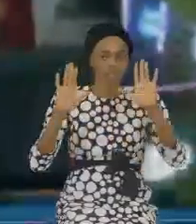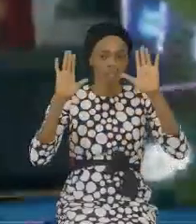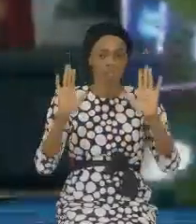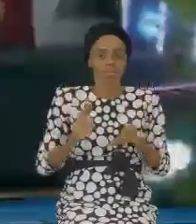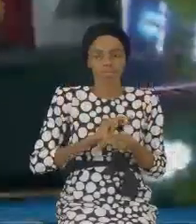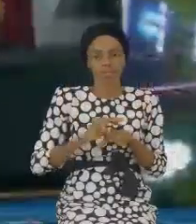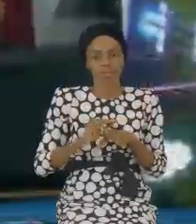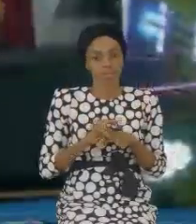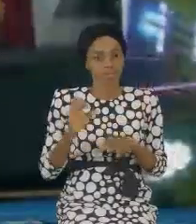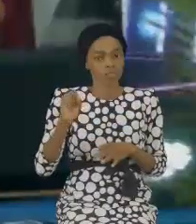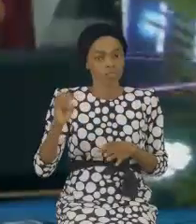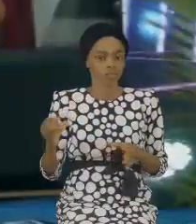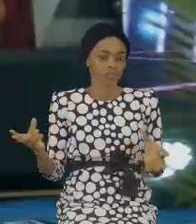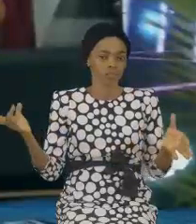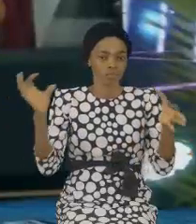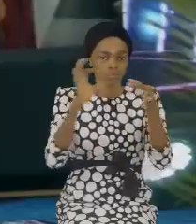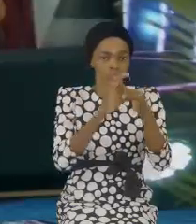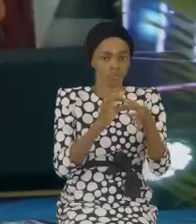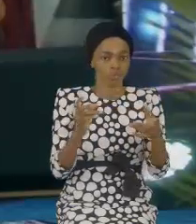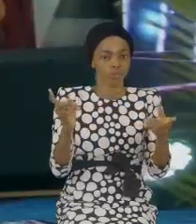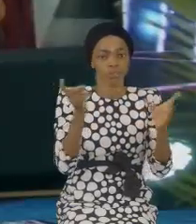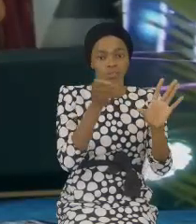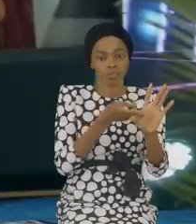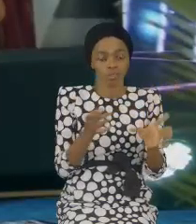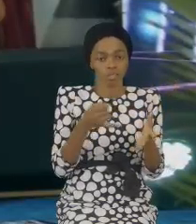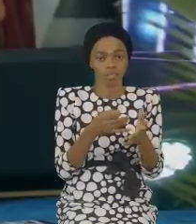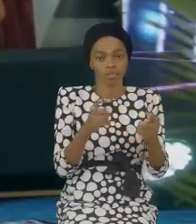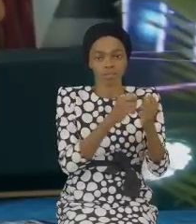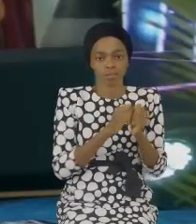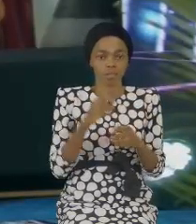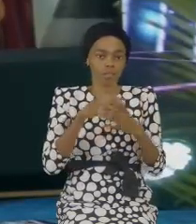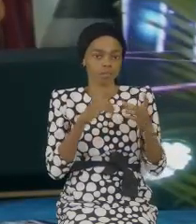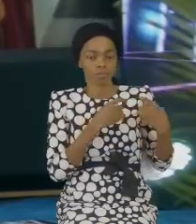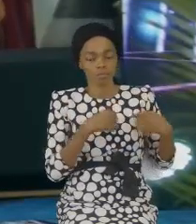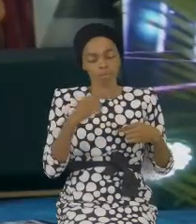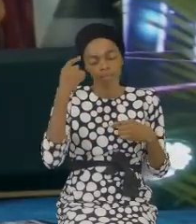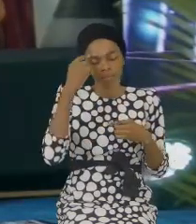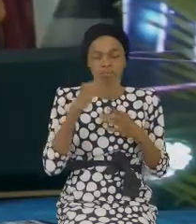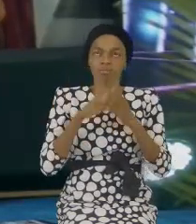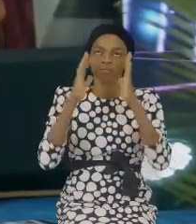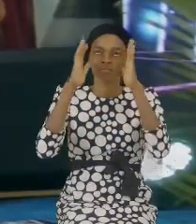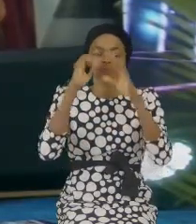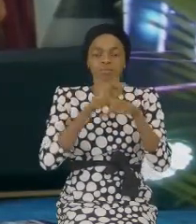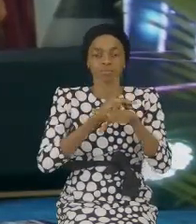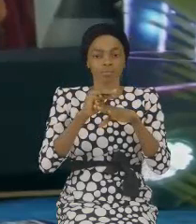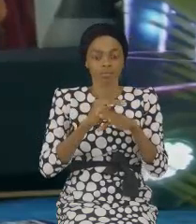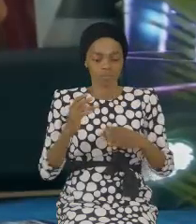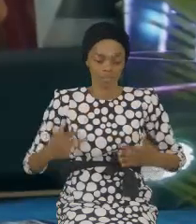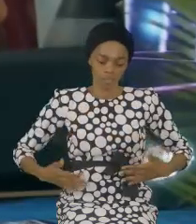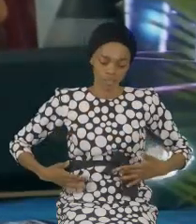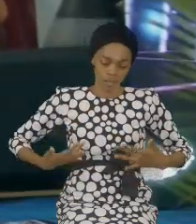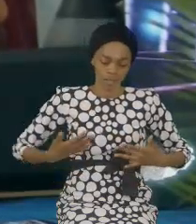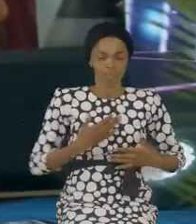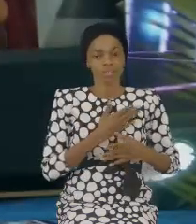ministry. So combine those two things in your mind, in your heart, in your focus, in your ministry. The life and